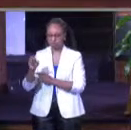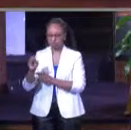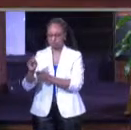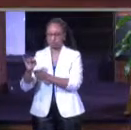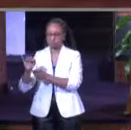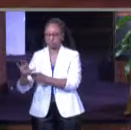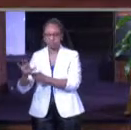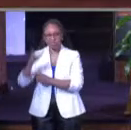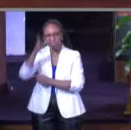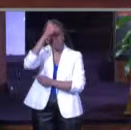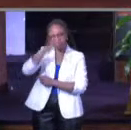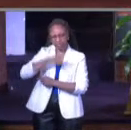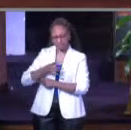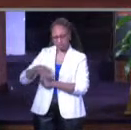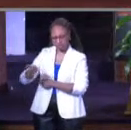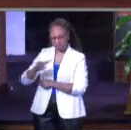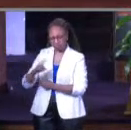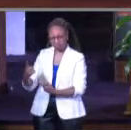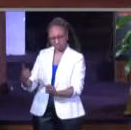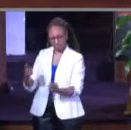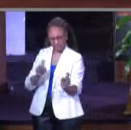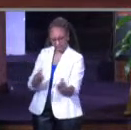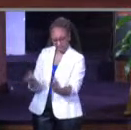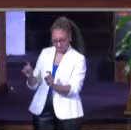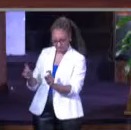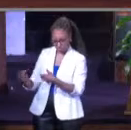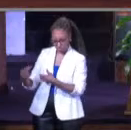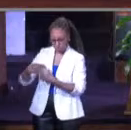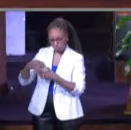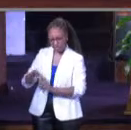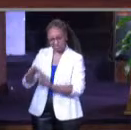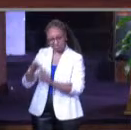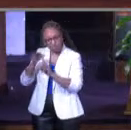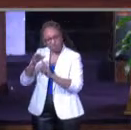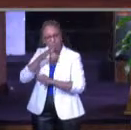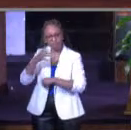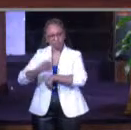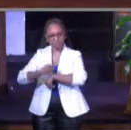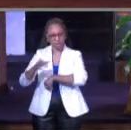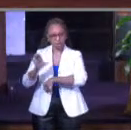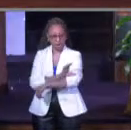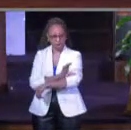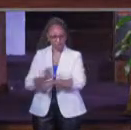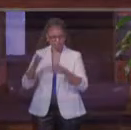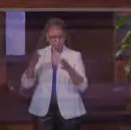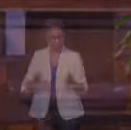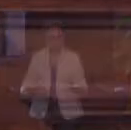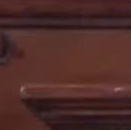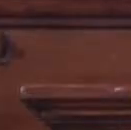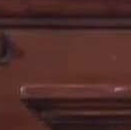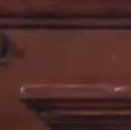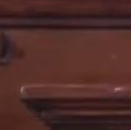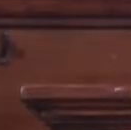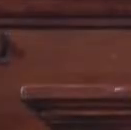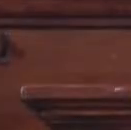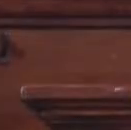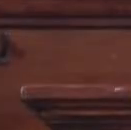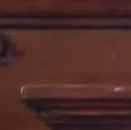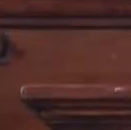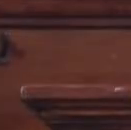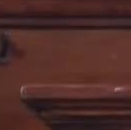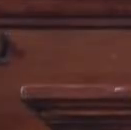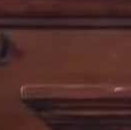of Bethel are being asked to join the special Mother's Day Men's Choir. It's going to rehearse